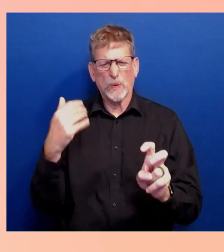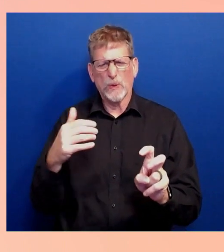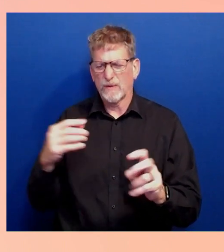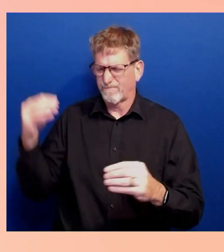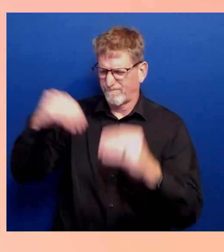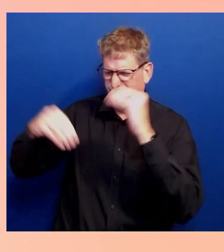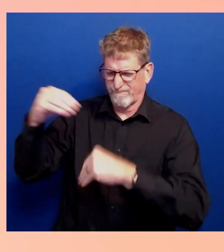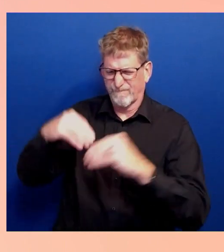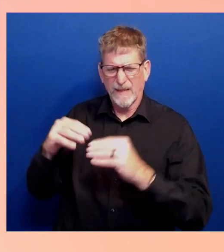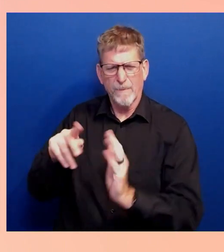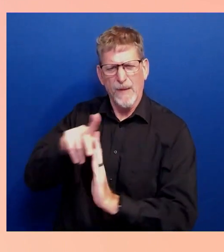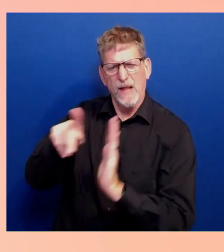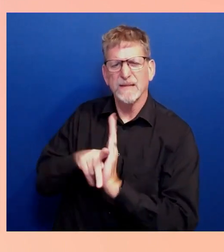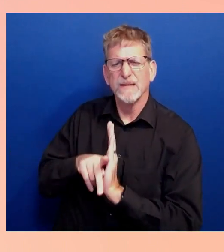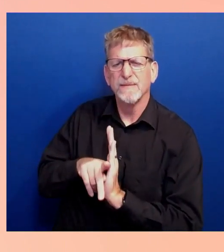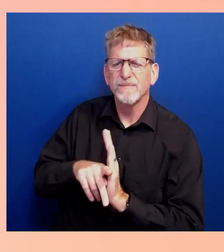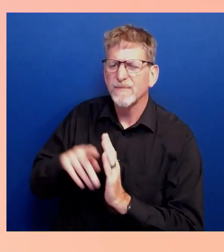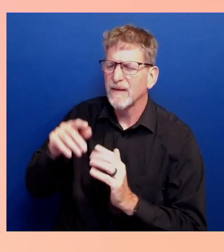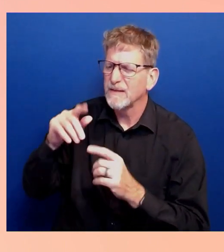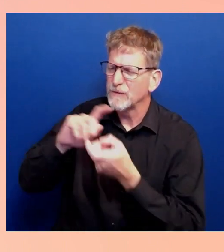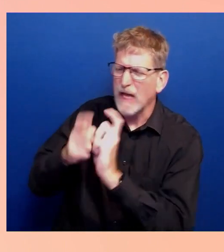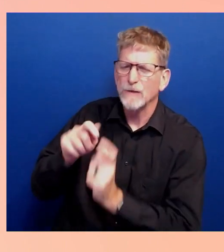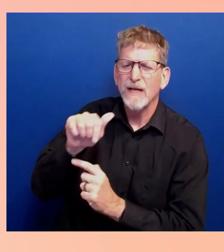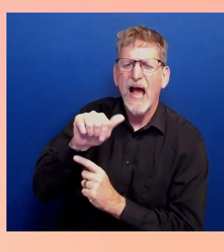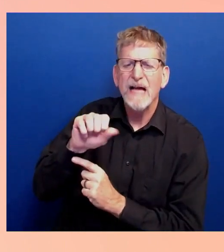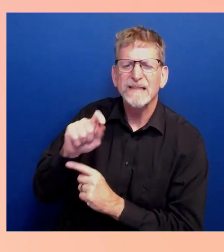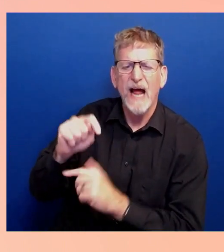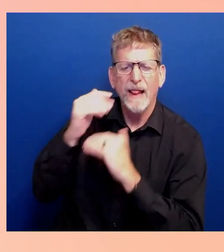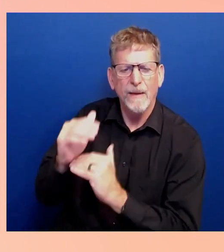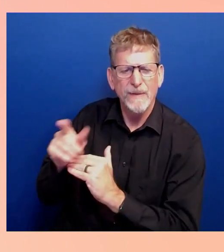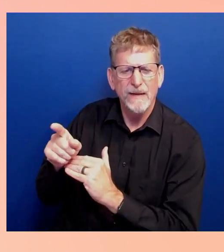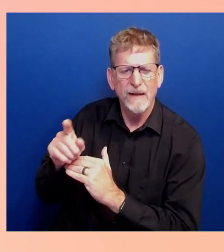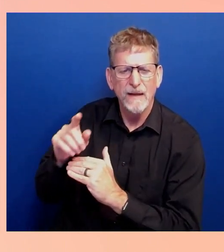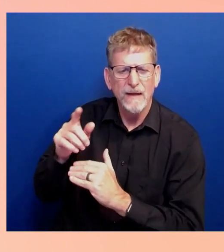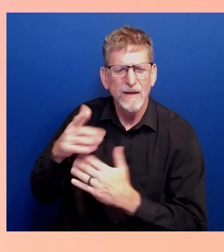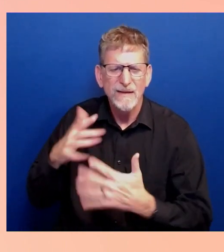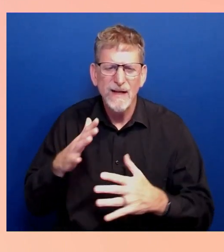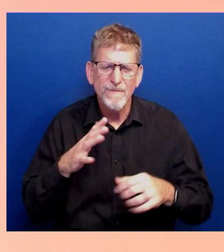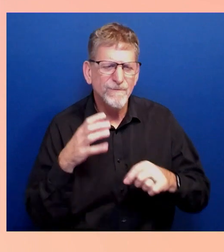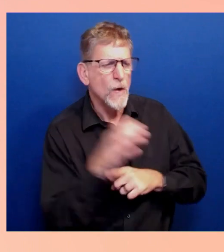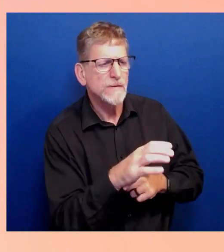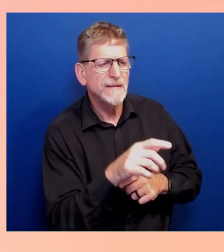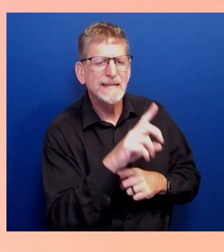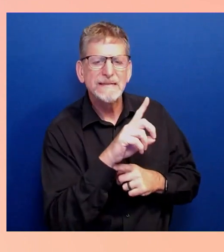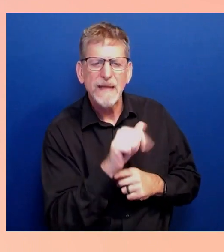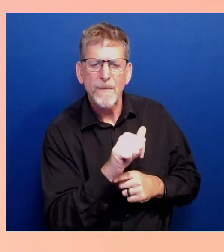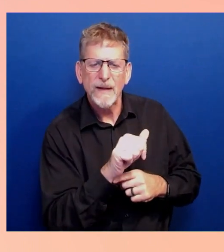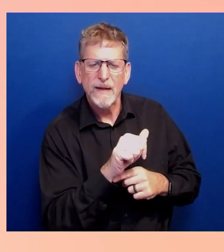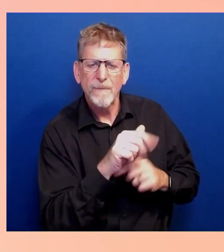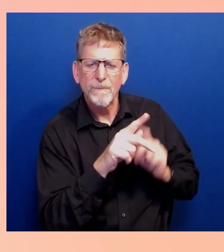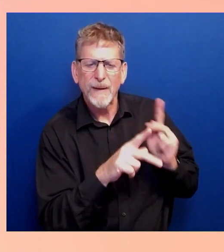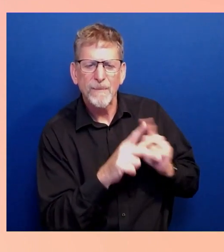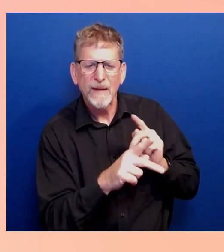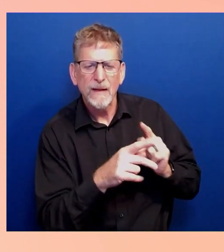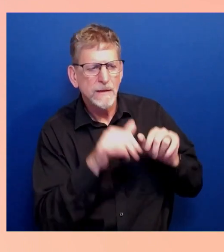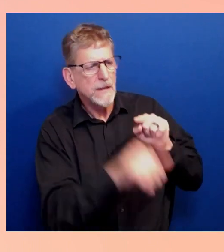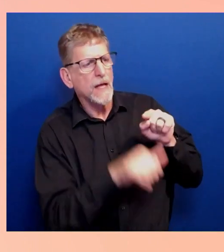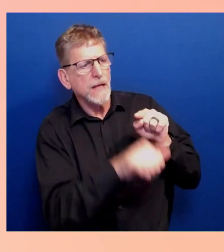people to stay in poverty and keep us out of the labor force.